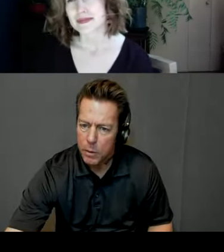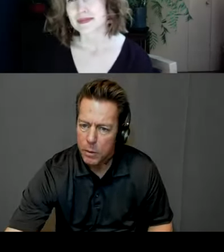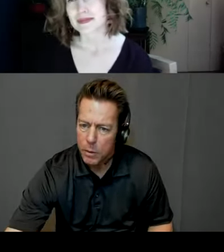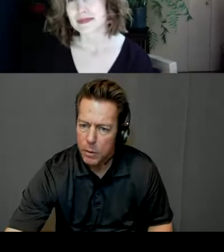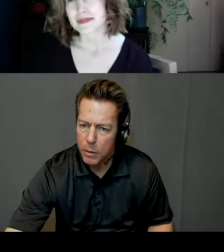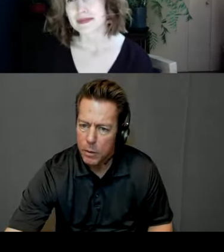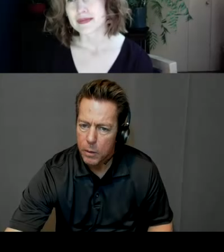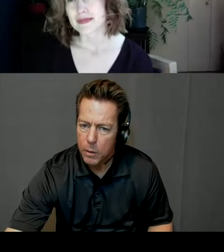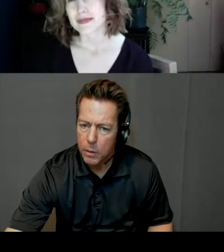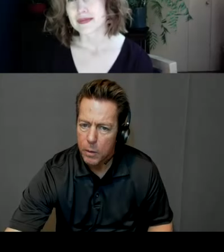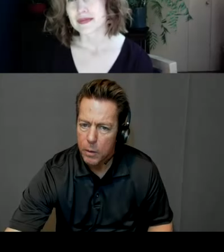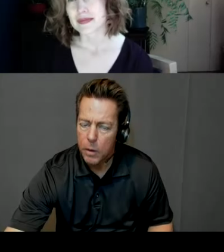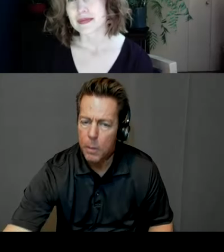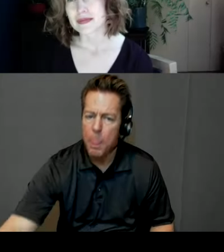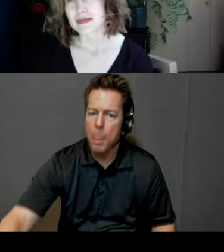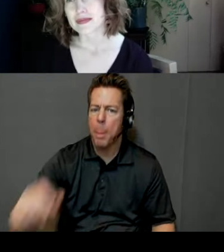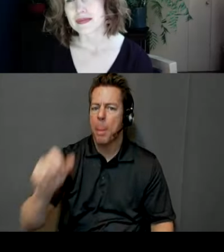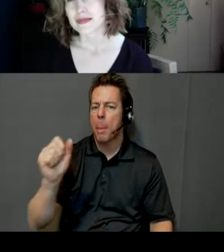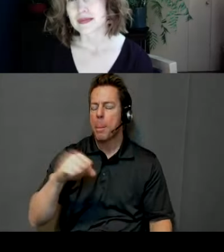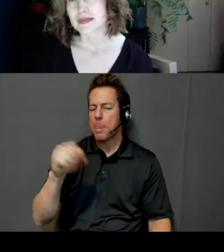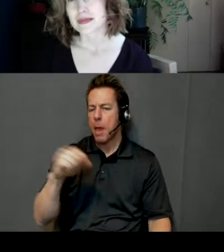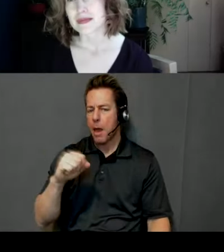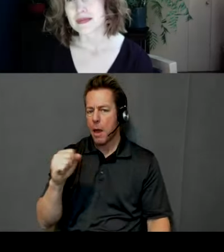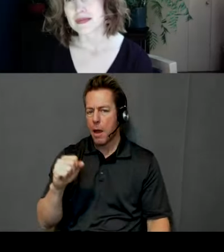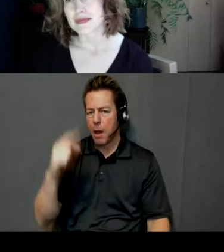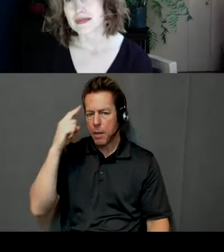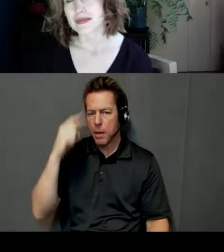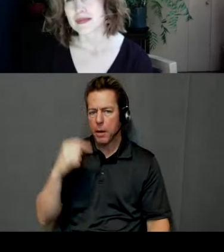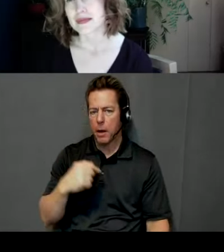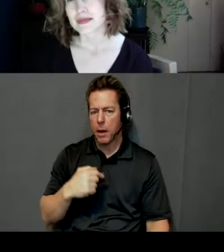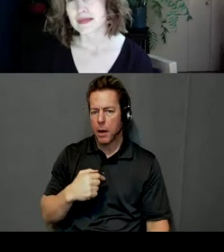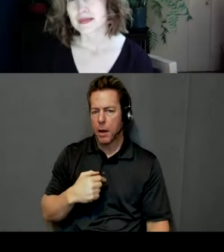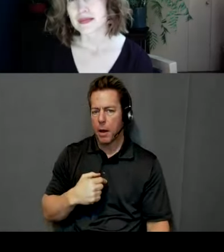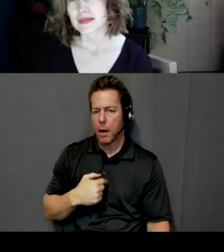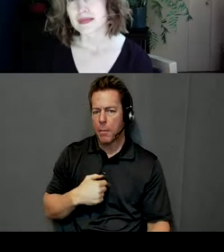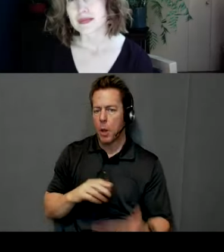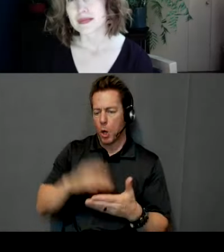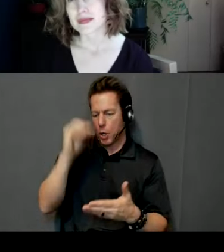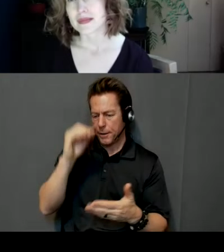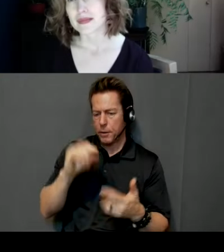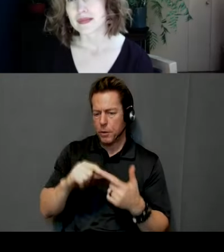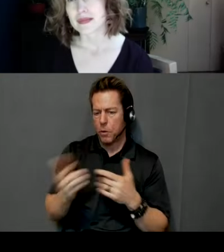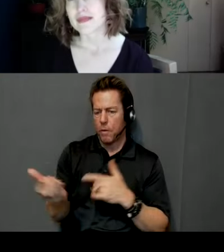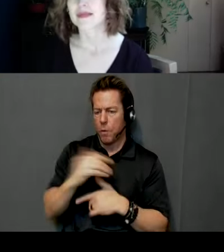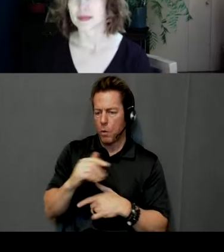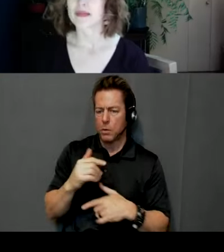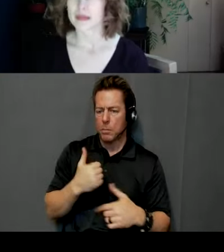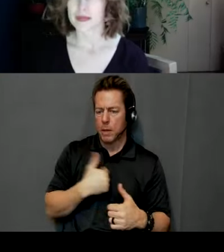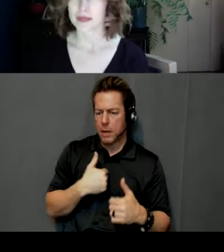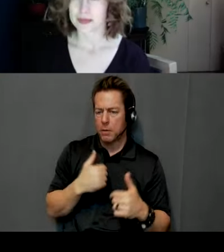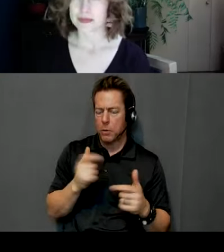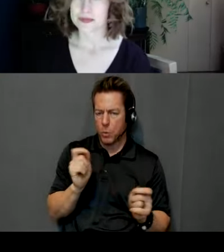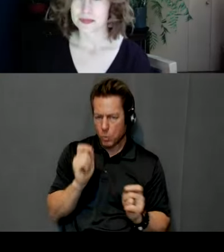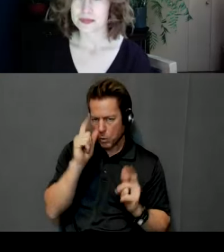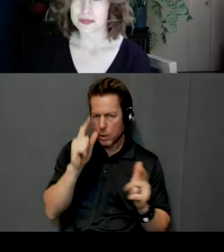So yeah, I think I am learning that I need to force myself to leave in the morning. It